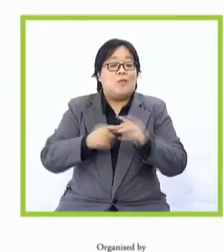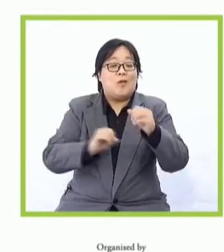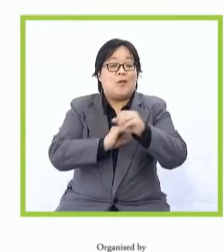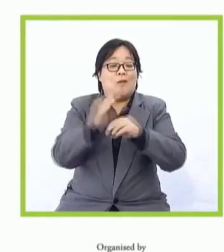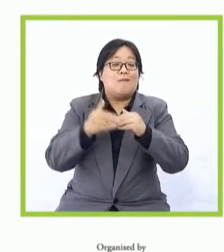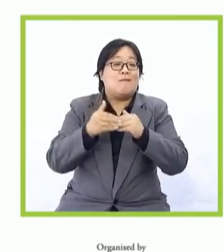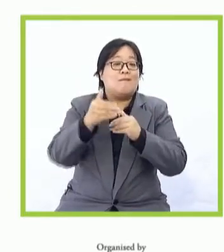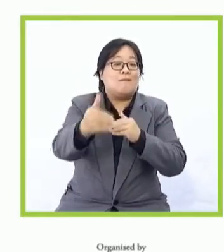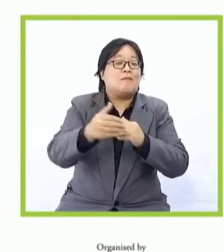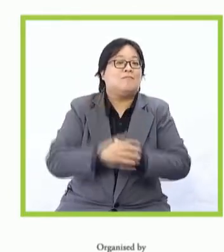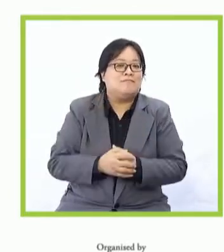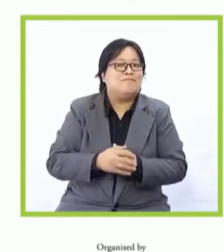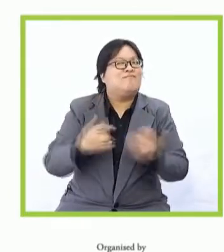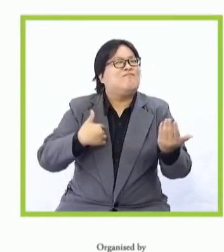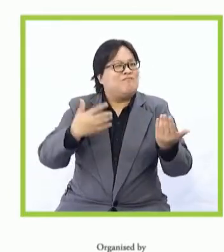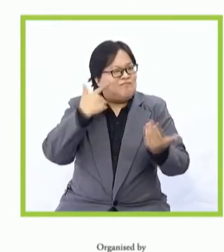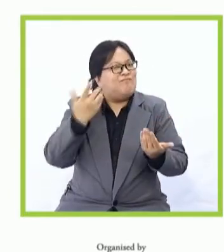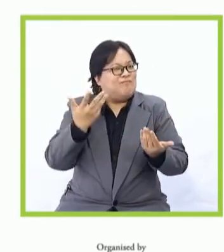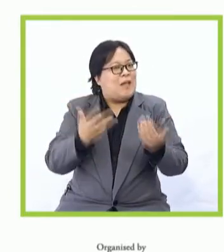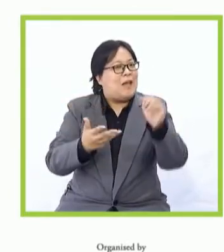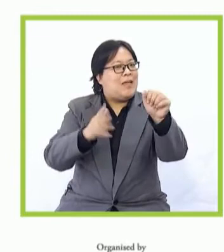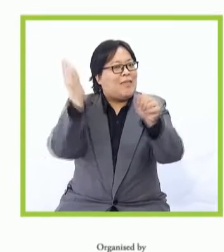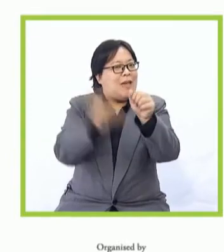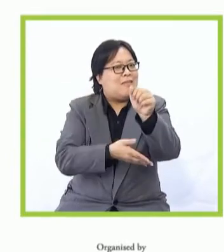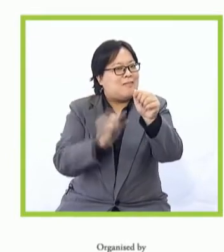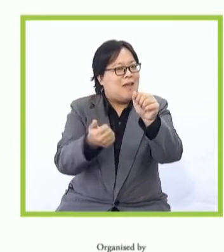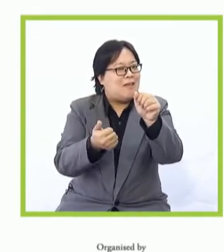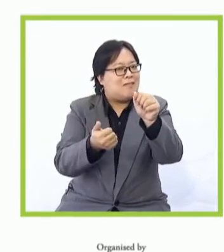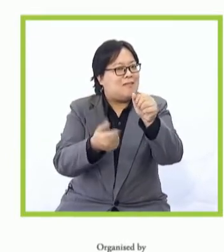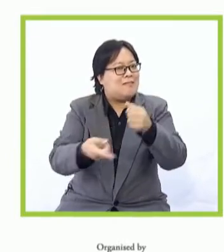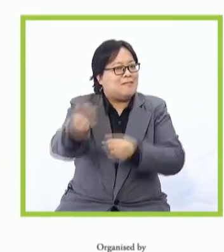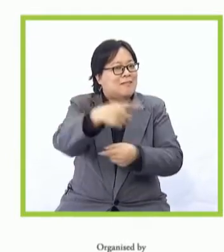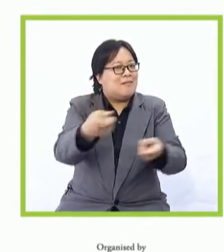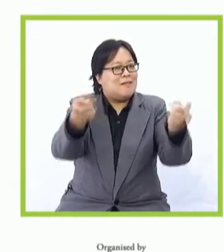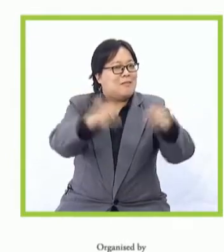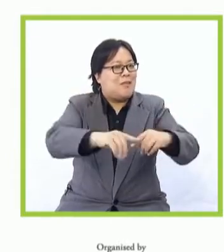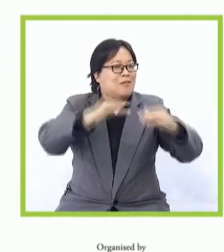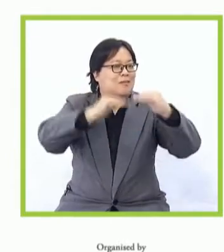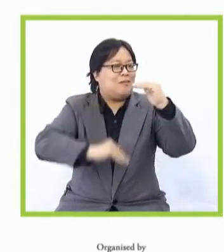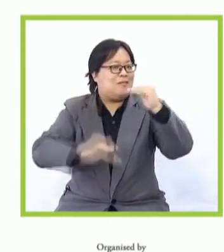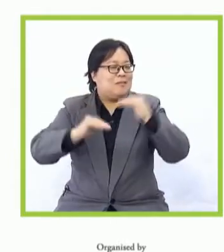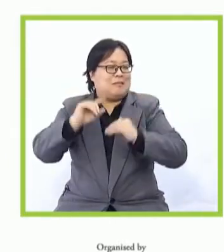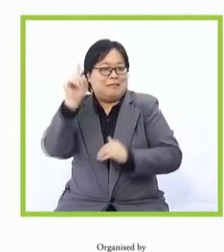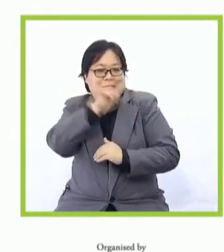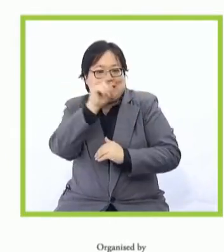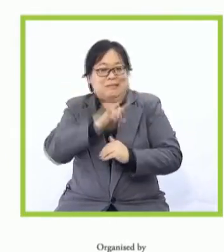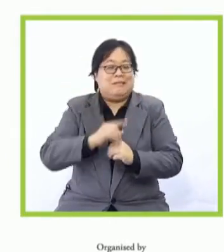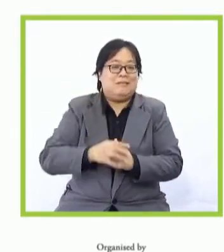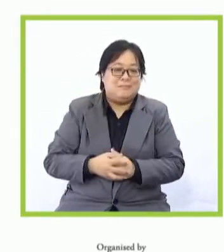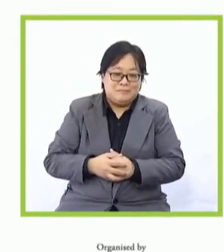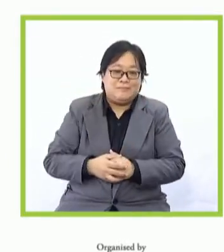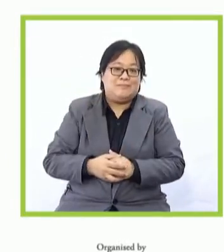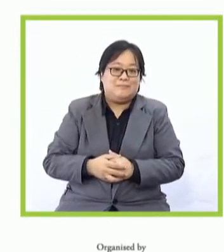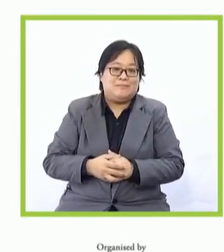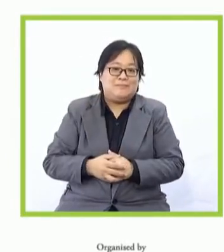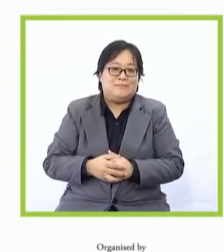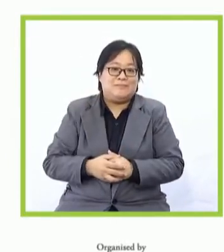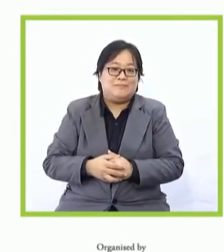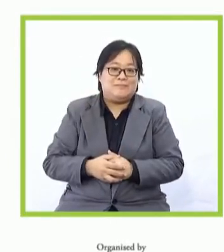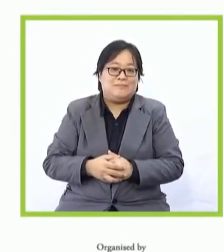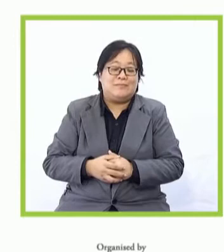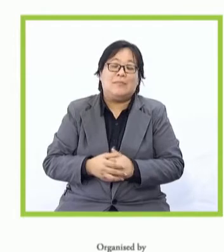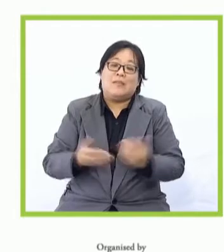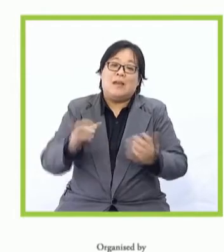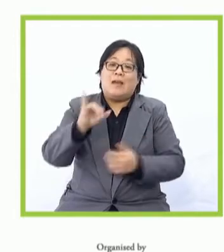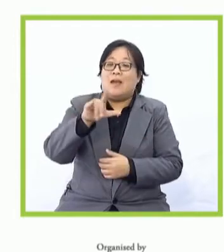now probably 10 in 10 people live in countries where inequality is getting worse. The ILO has